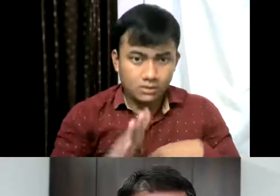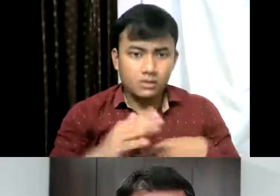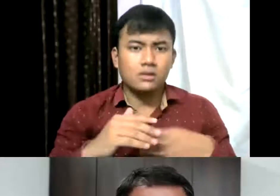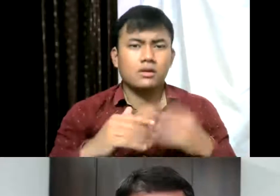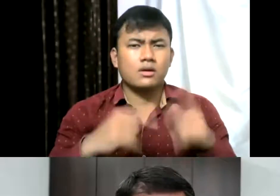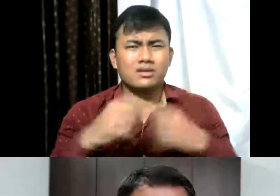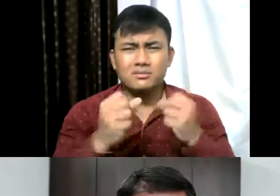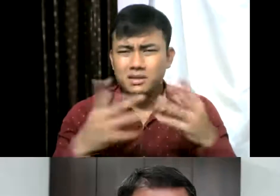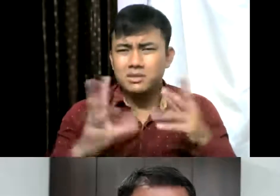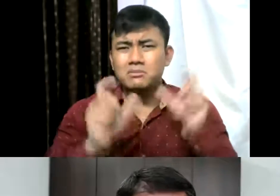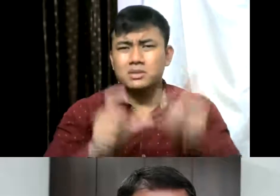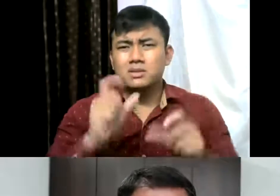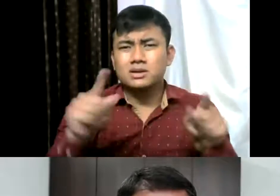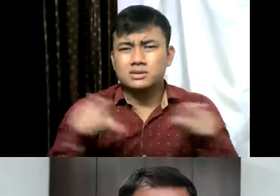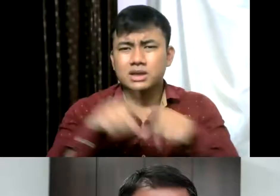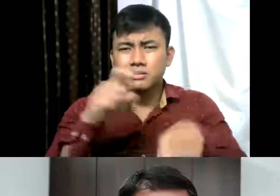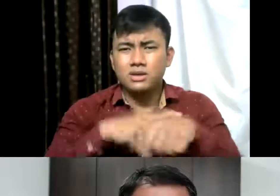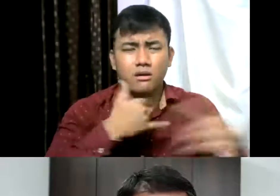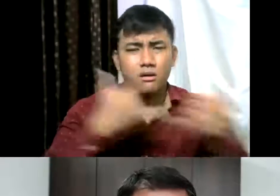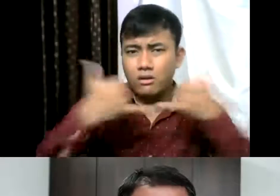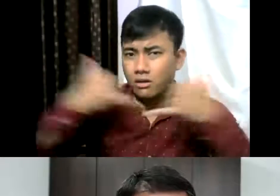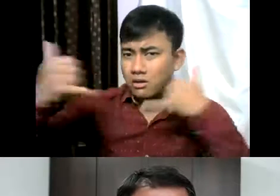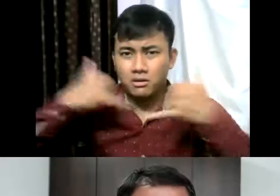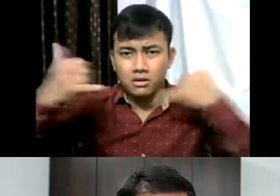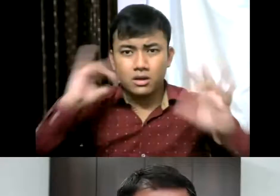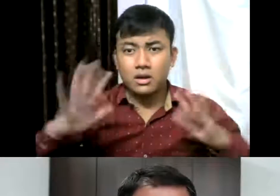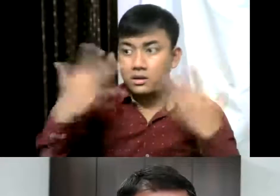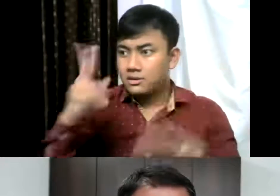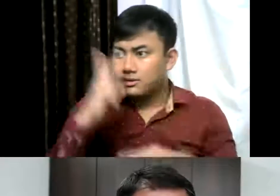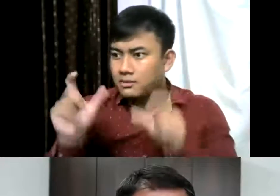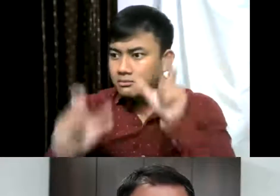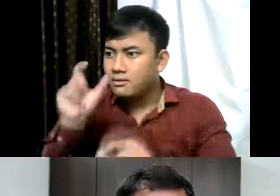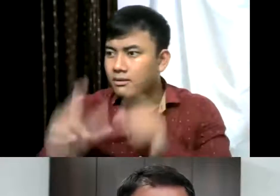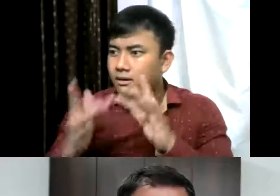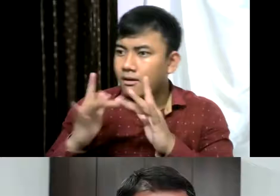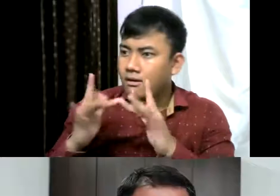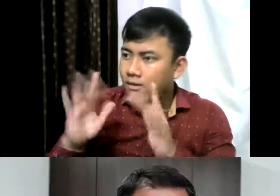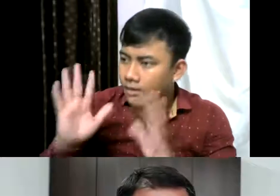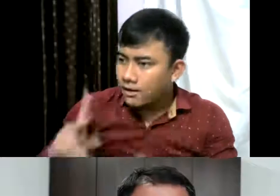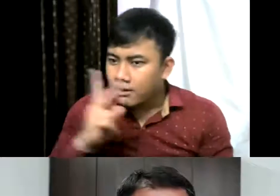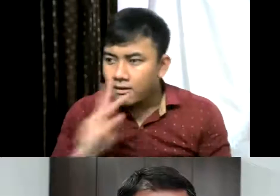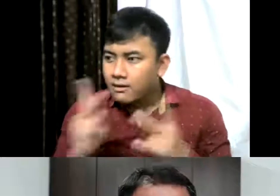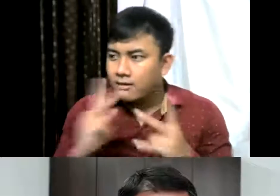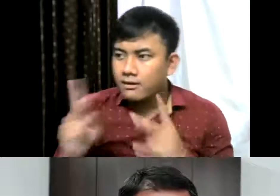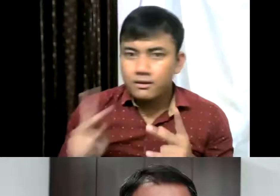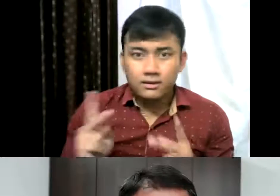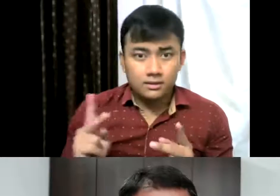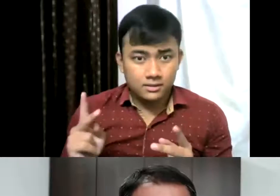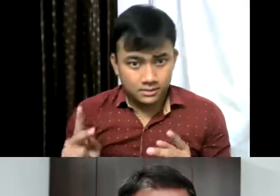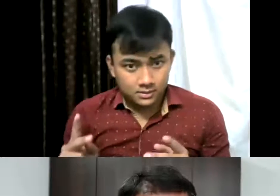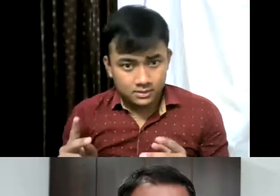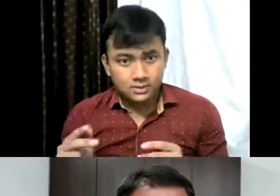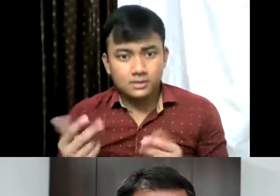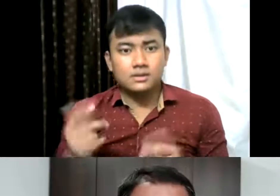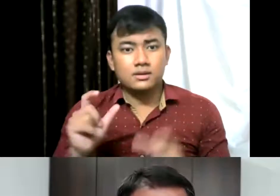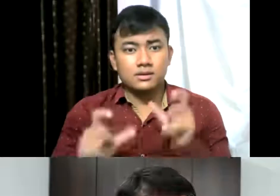multiple calls like that. And they're like, come on, whoever is online, let's see each other, let's get horny. And you would see, or go on Twitter, you will find a lot